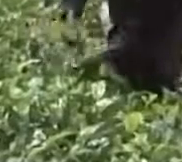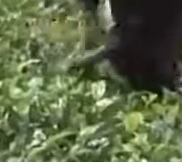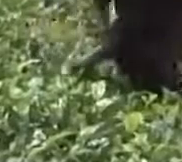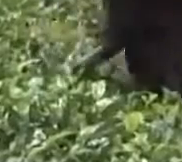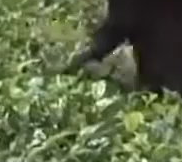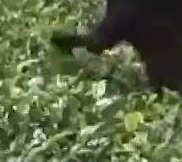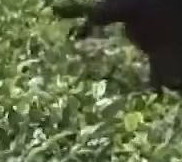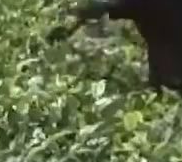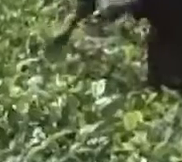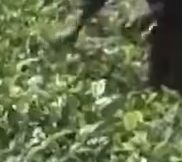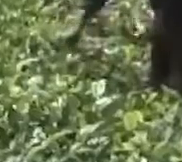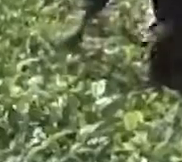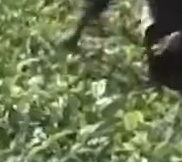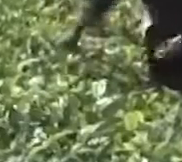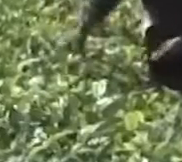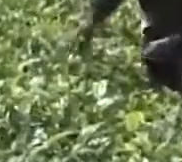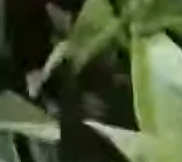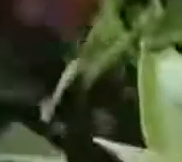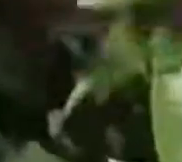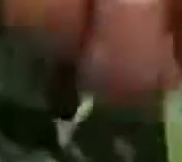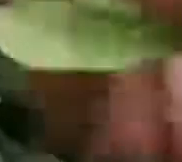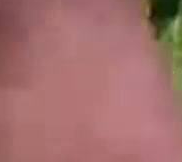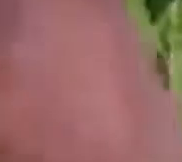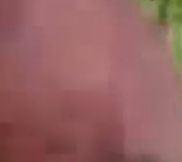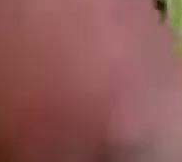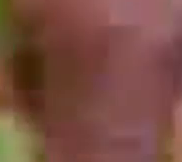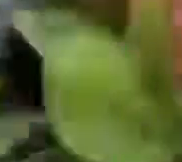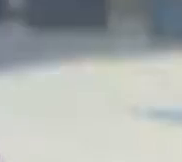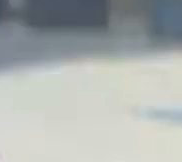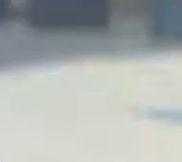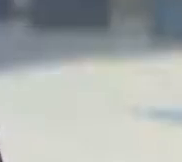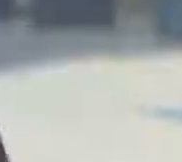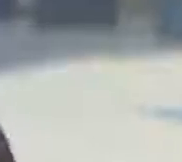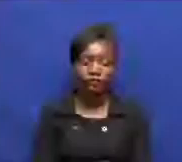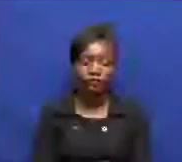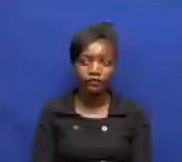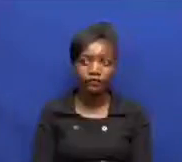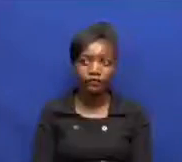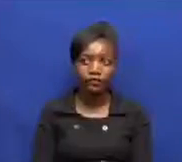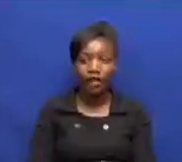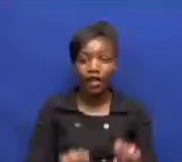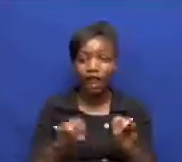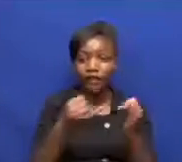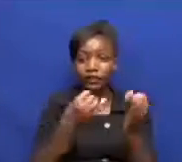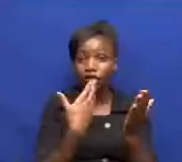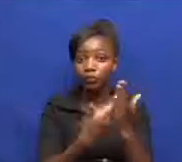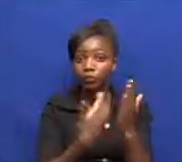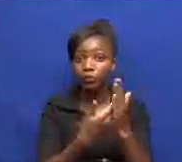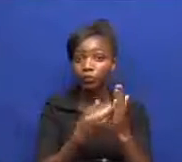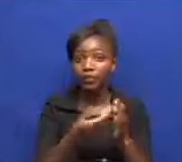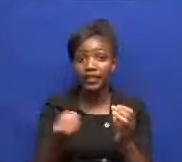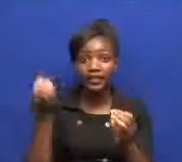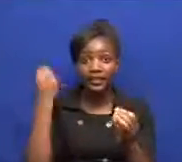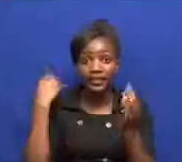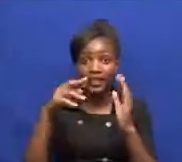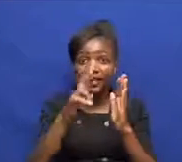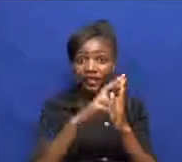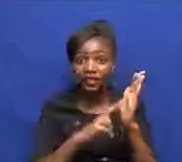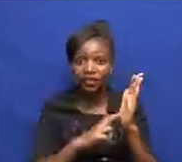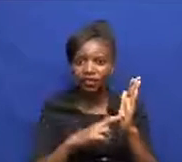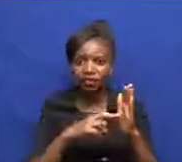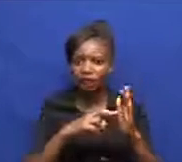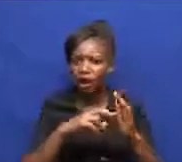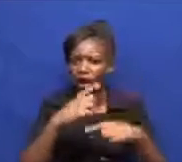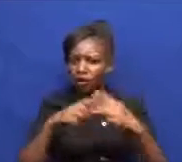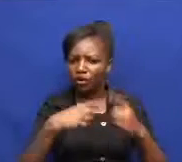30 days after the receipt of proceeds from the sale of tea. As the new proposed tea regulations continue to elicit